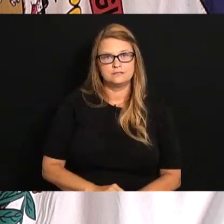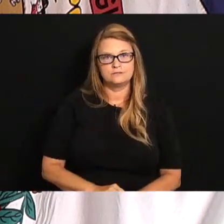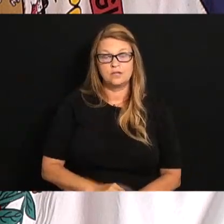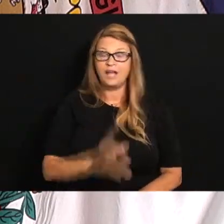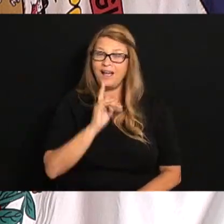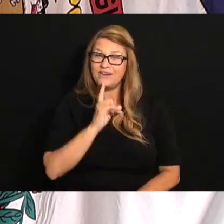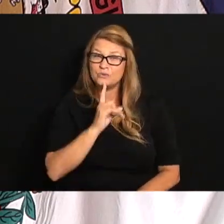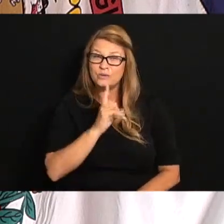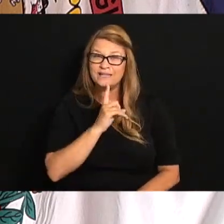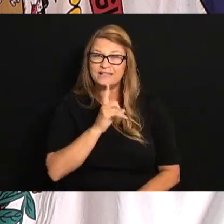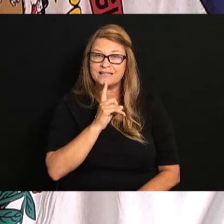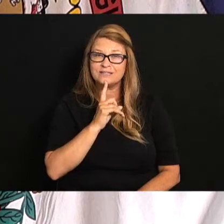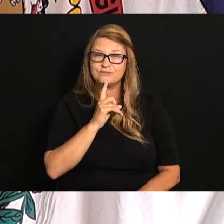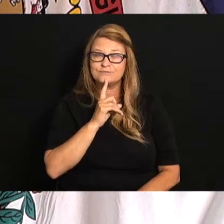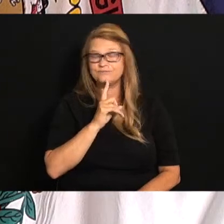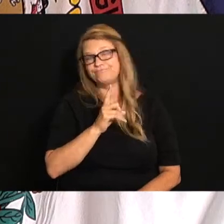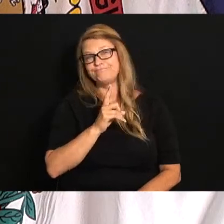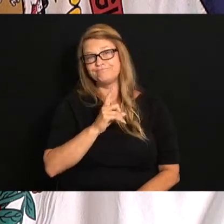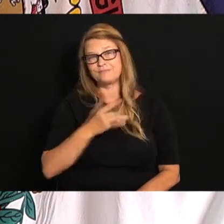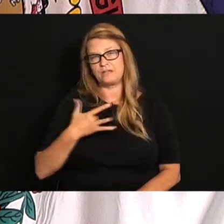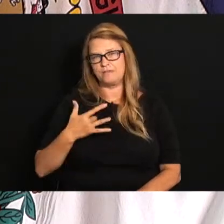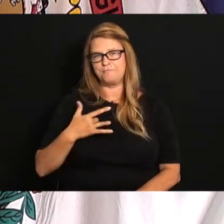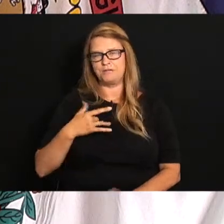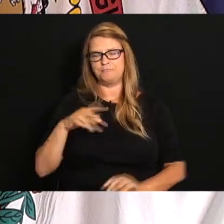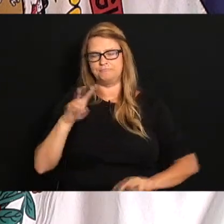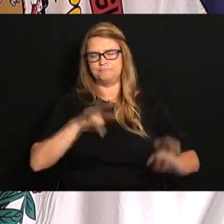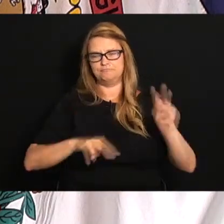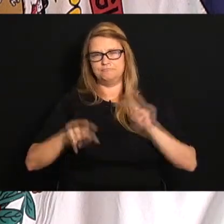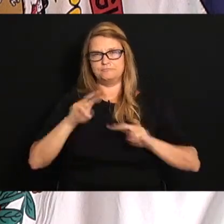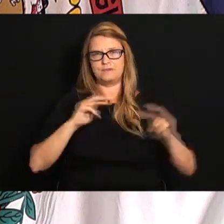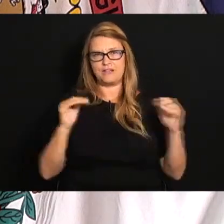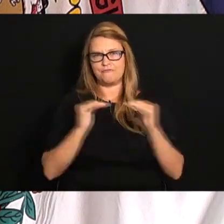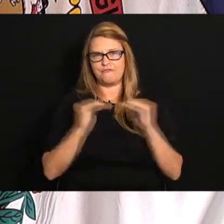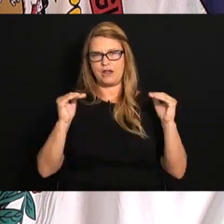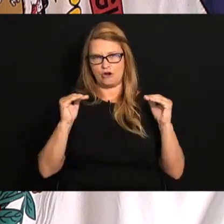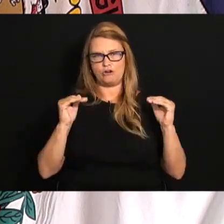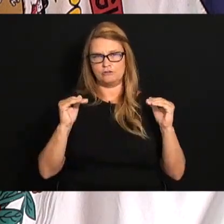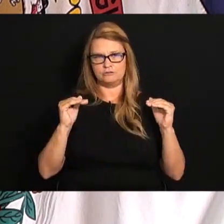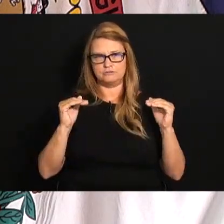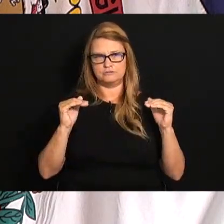fair, and let's be really, really, really fair.